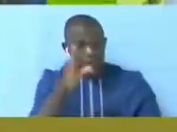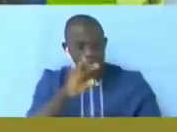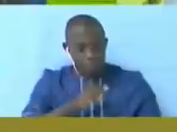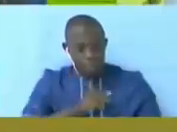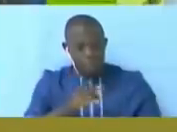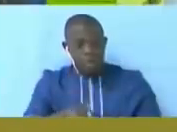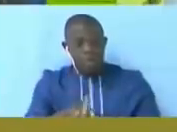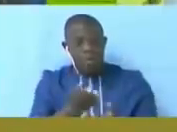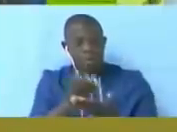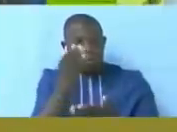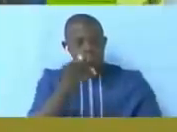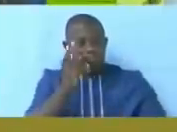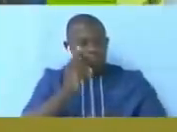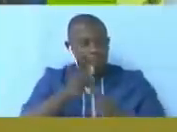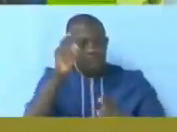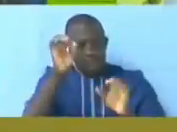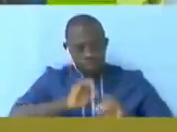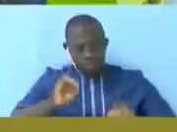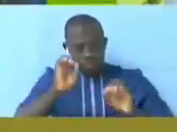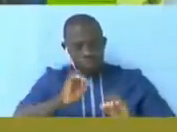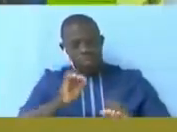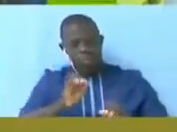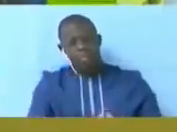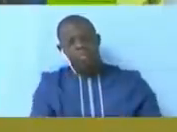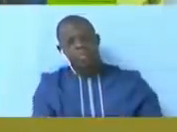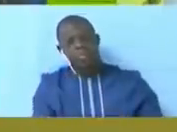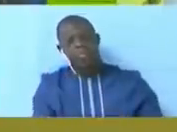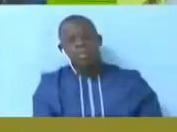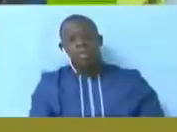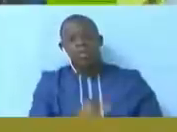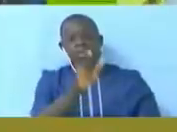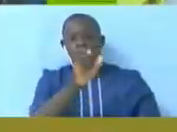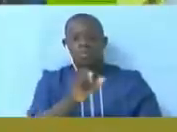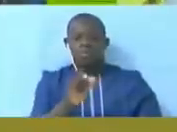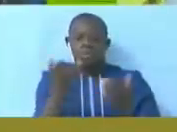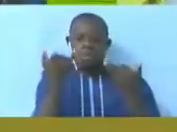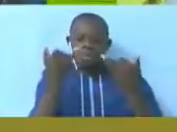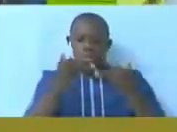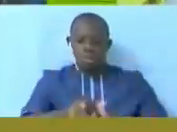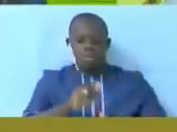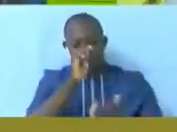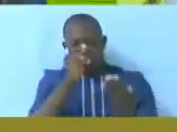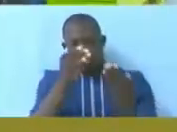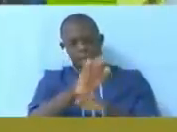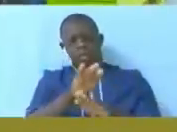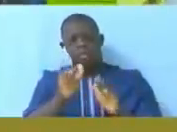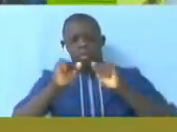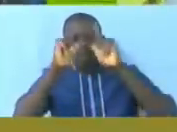quickly. Andunga konye ko na be silari nyinda ninga tarante maguli tariyarinke. He could lose his life. Asikeno ayfo as